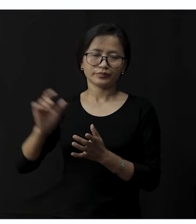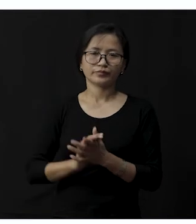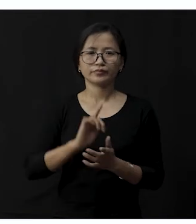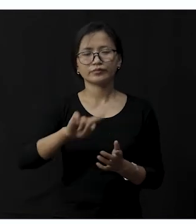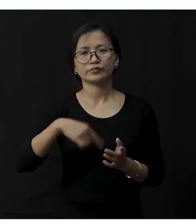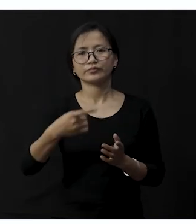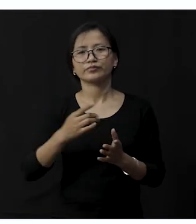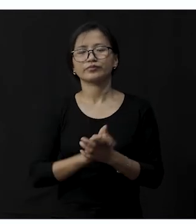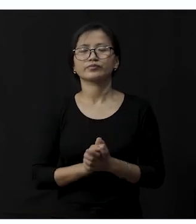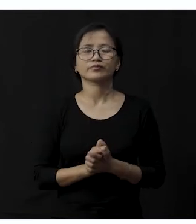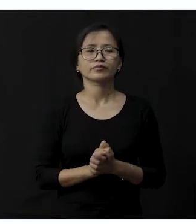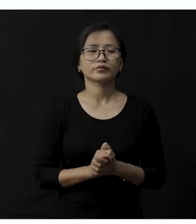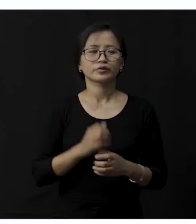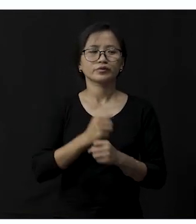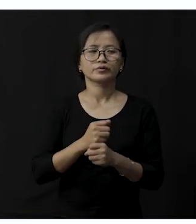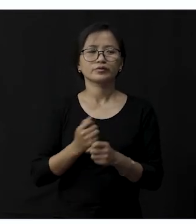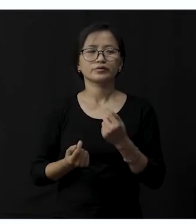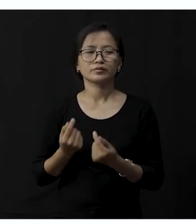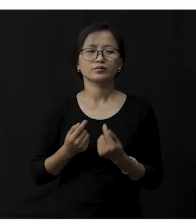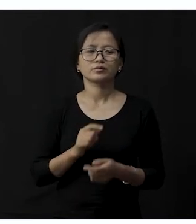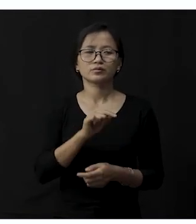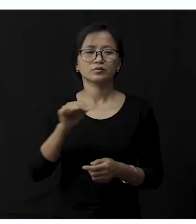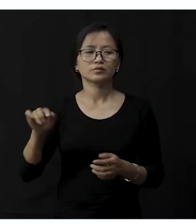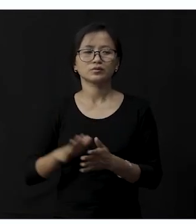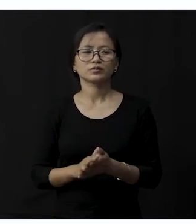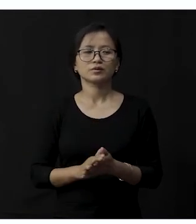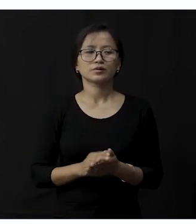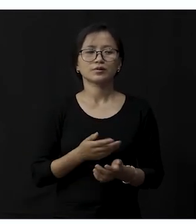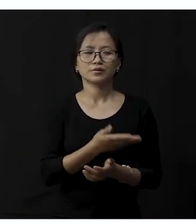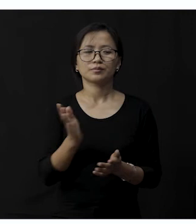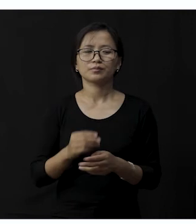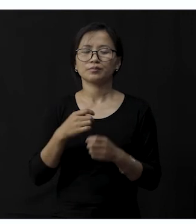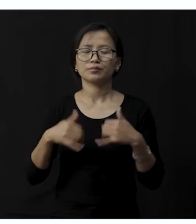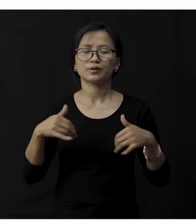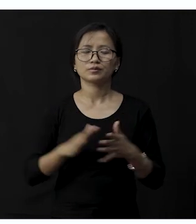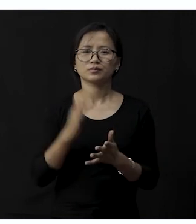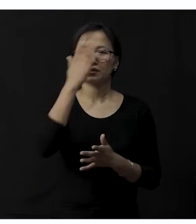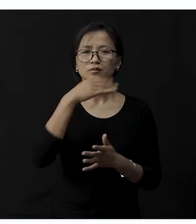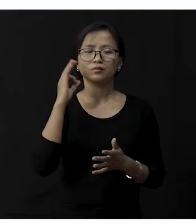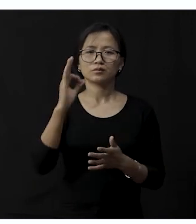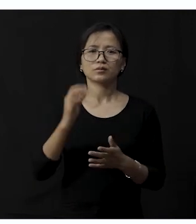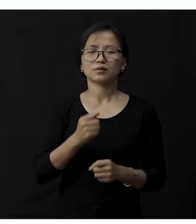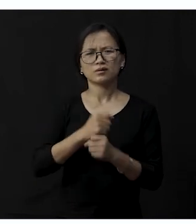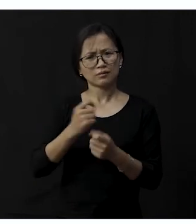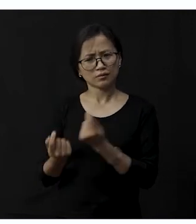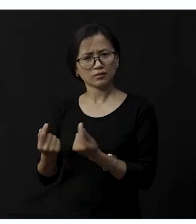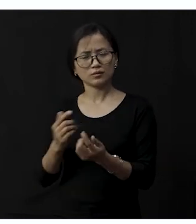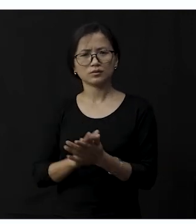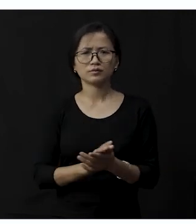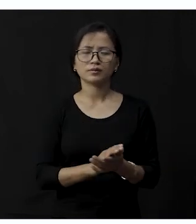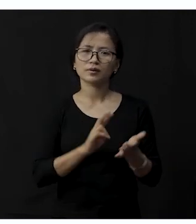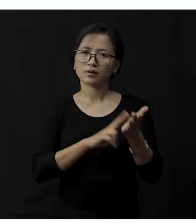The garden in which they are playing is beautiful. So the garden is a name of a thing. It's a noun. And how is the